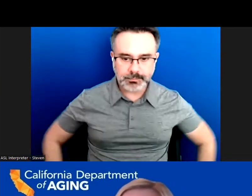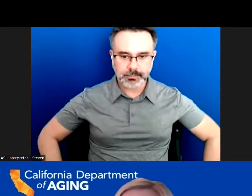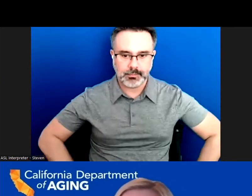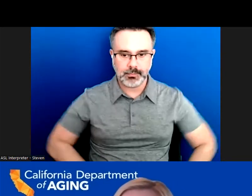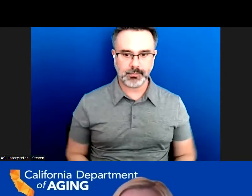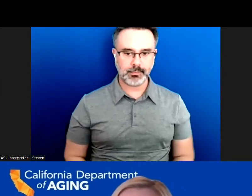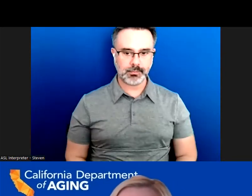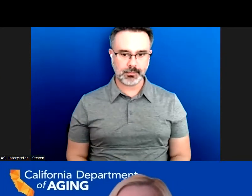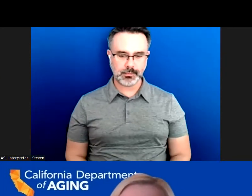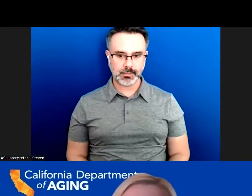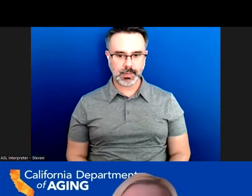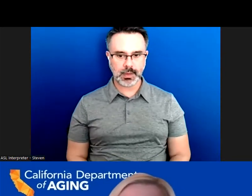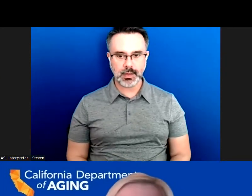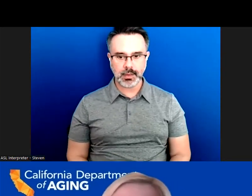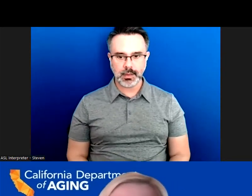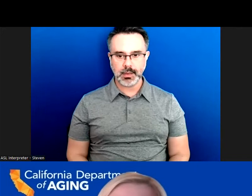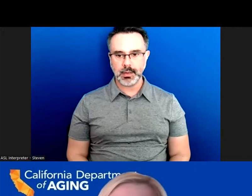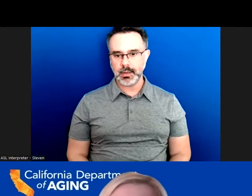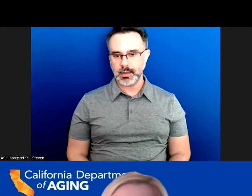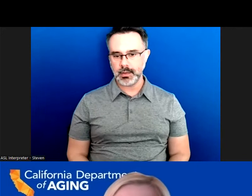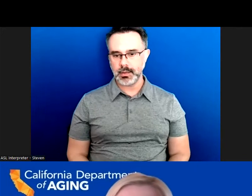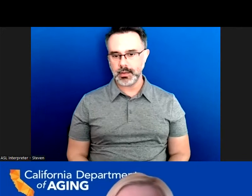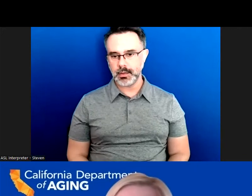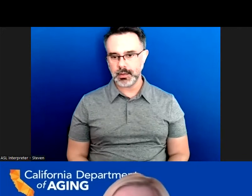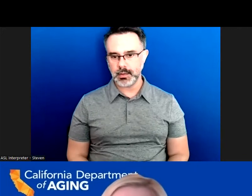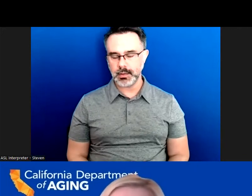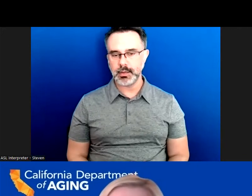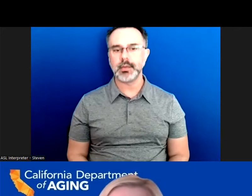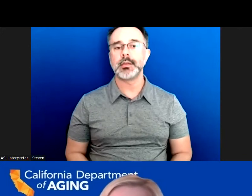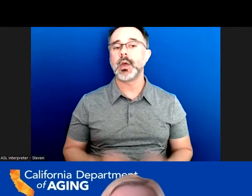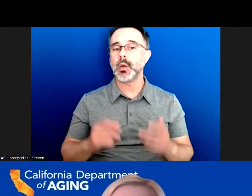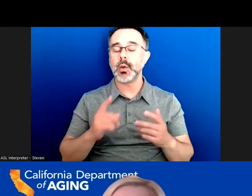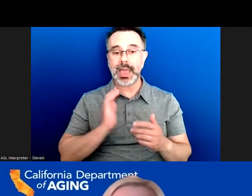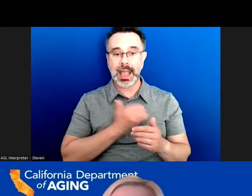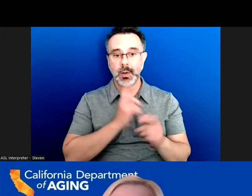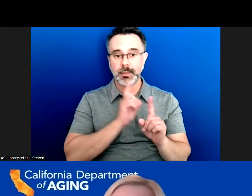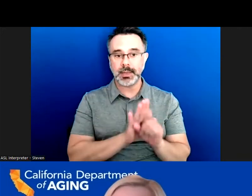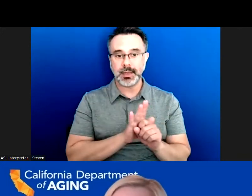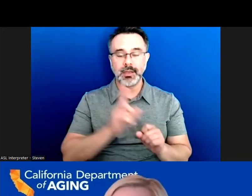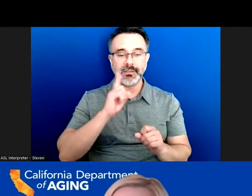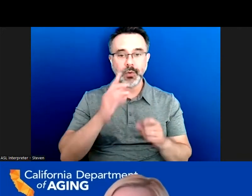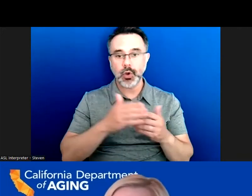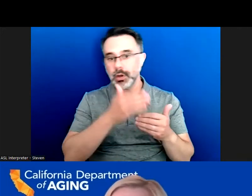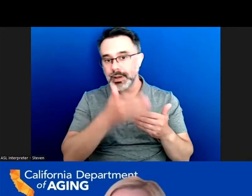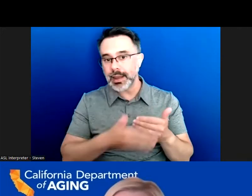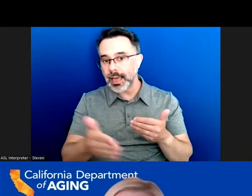So what we're committed to for the next phase of this work is to be